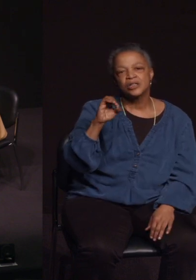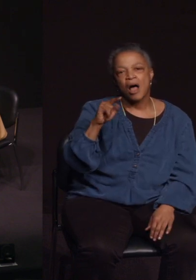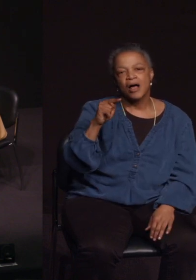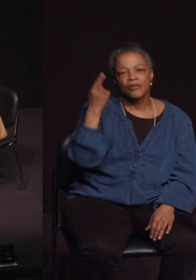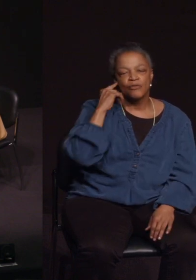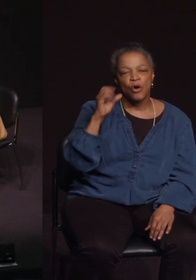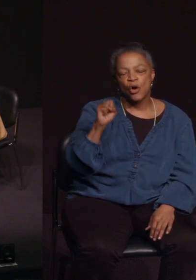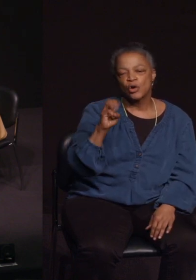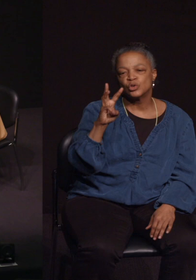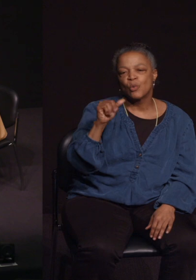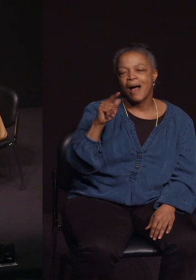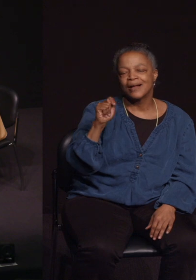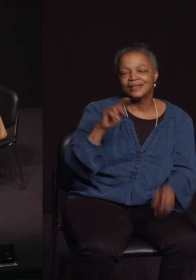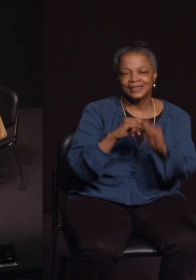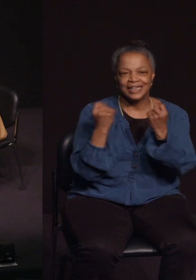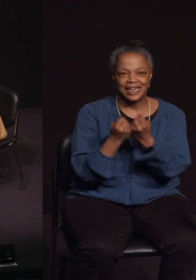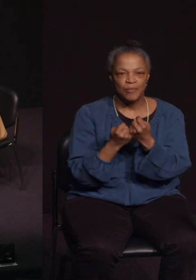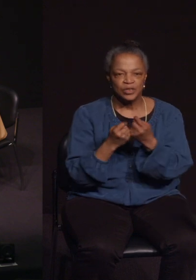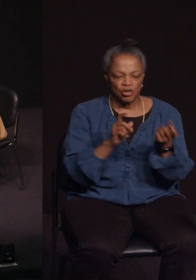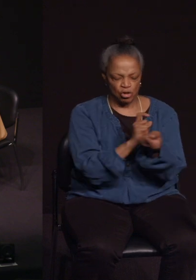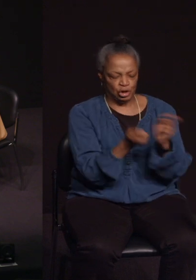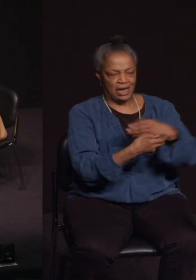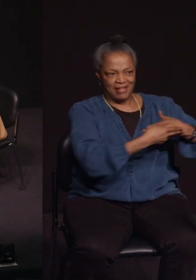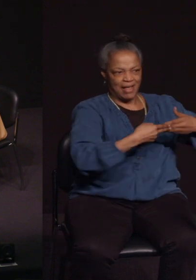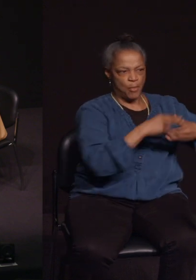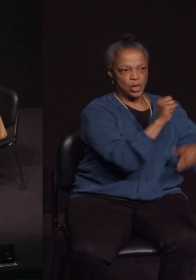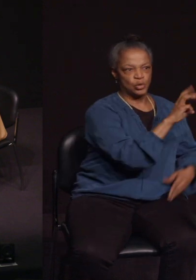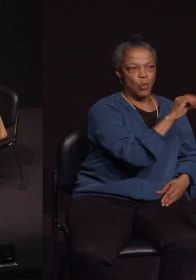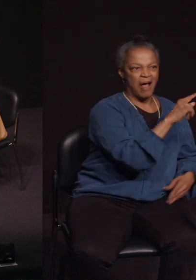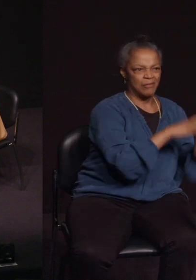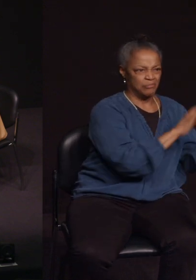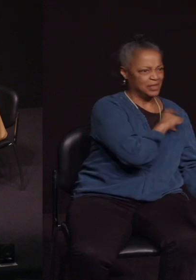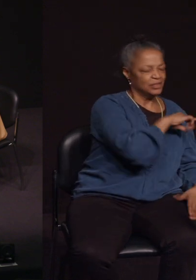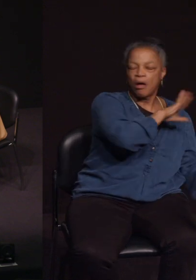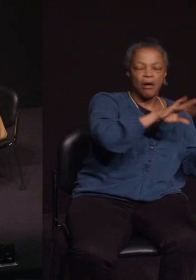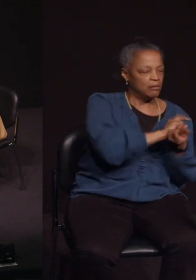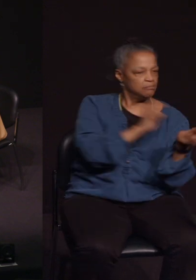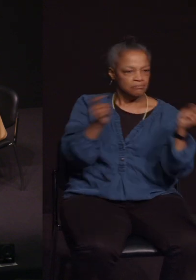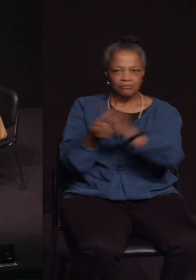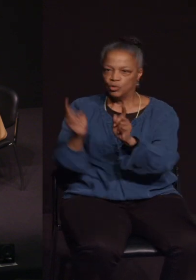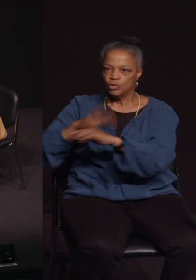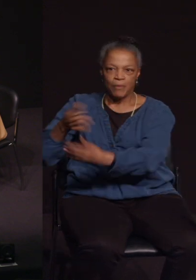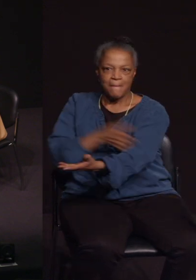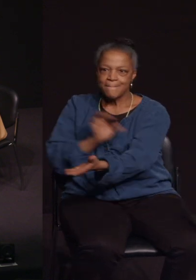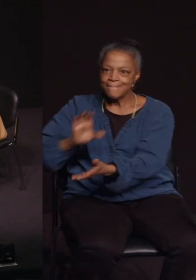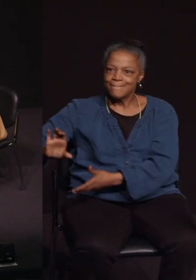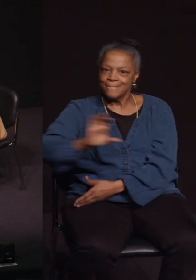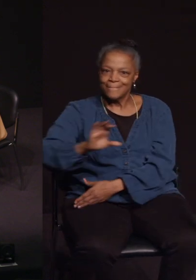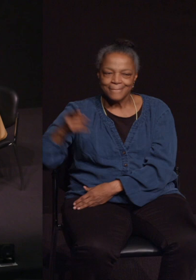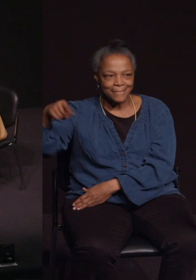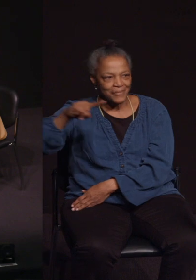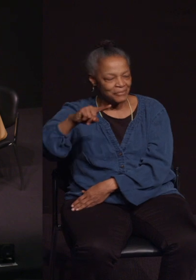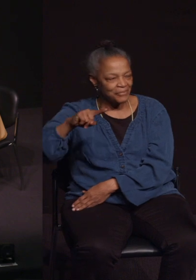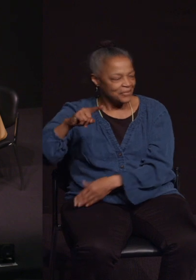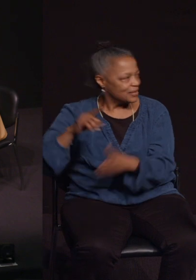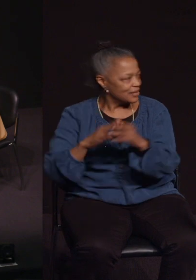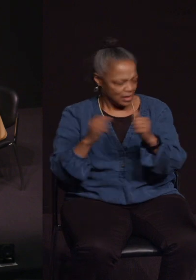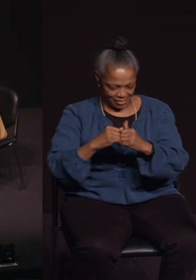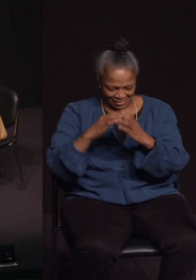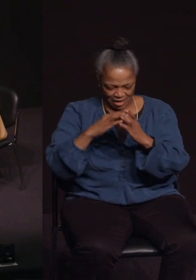So they're rebranding and restructuring, and they should be relaunching this, I believe,